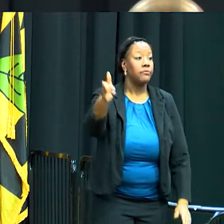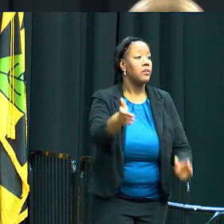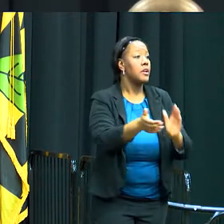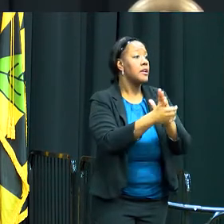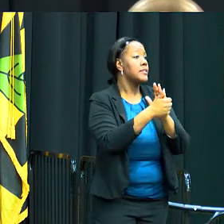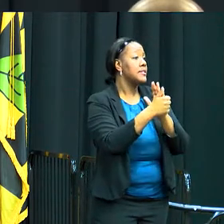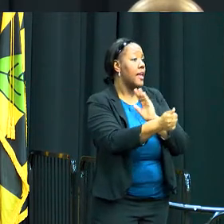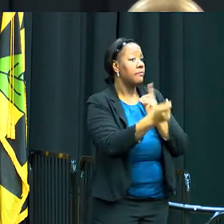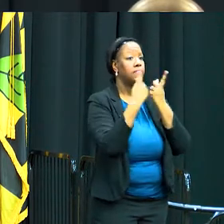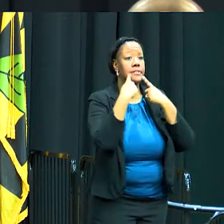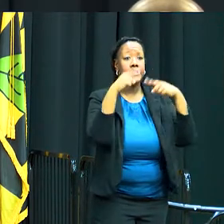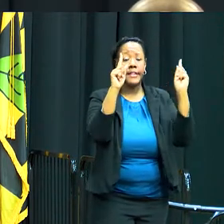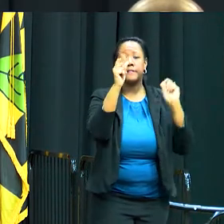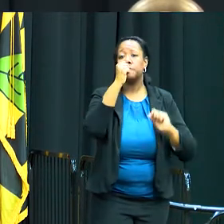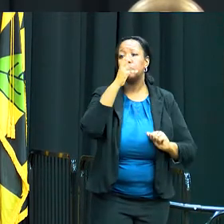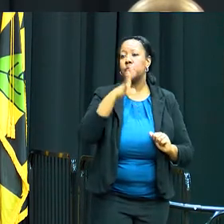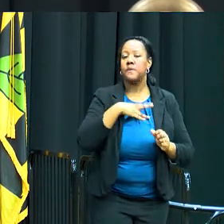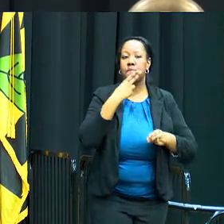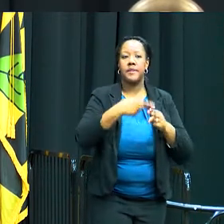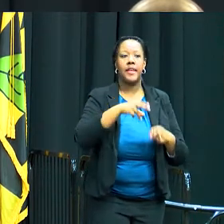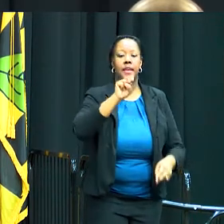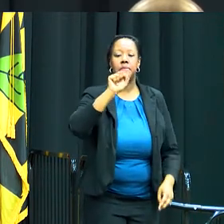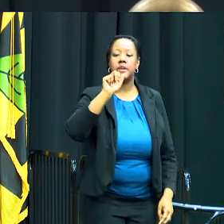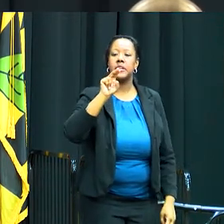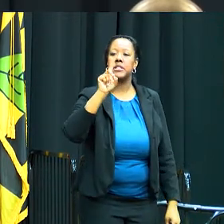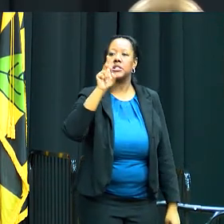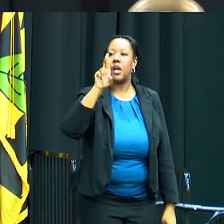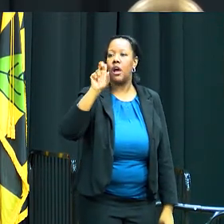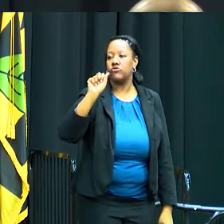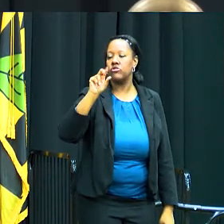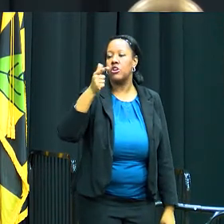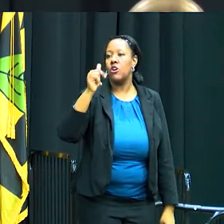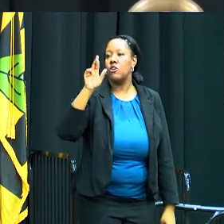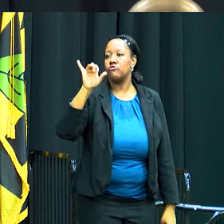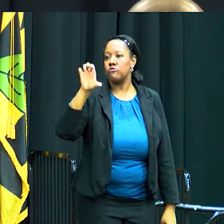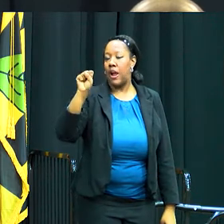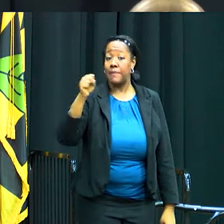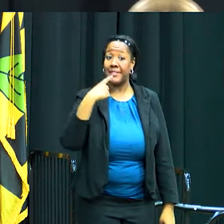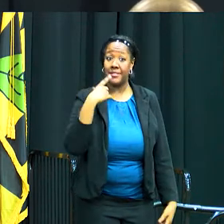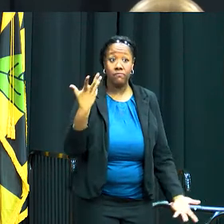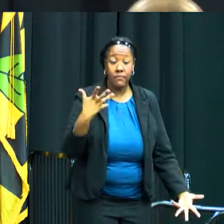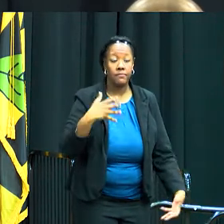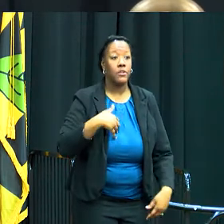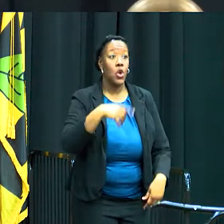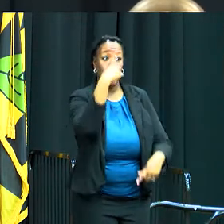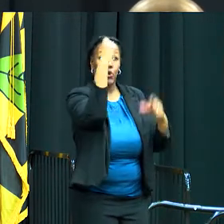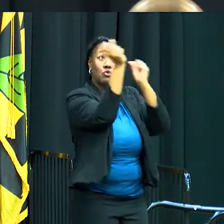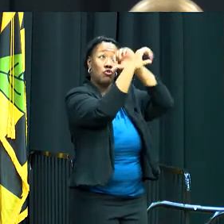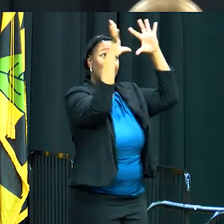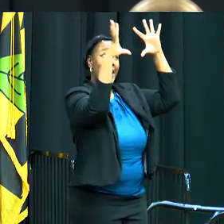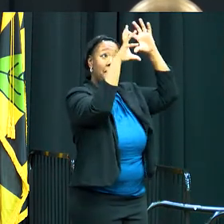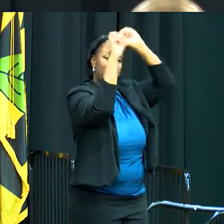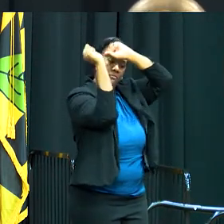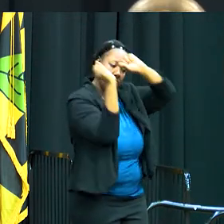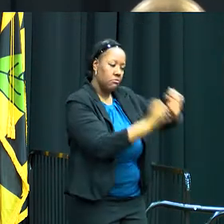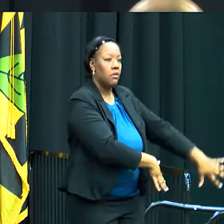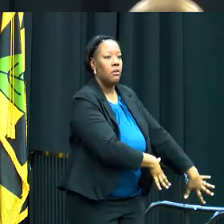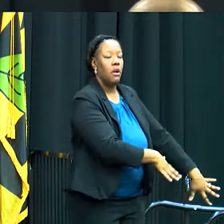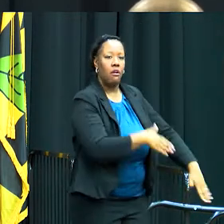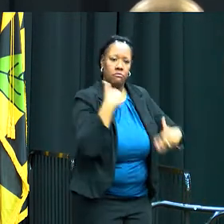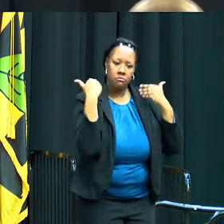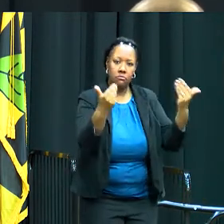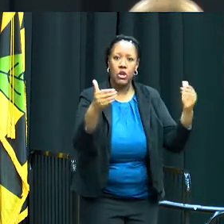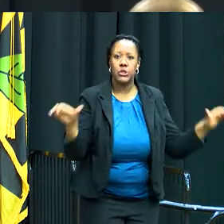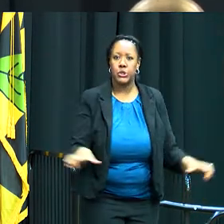successful woman, Shonda Rhimes, once said, "Ditch the dream and be a doer, not a dreamer."